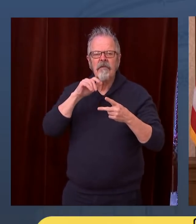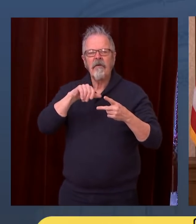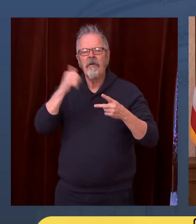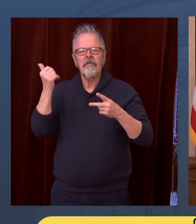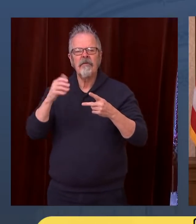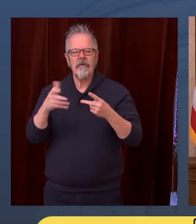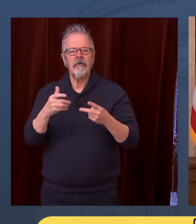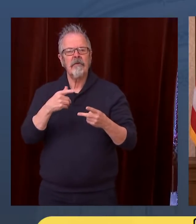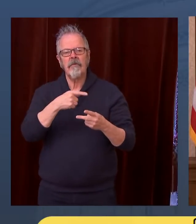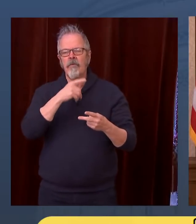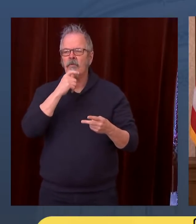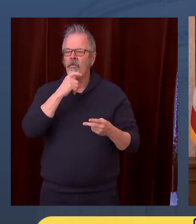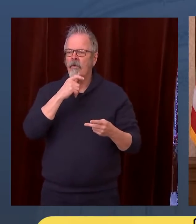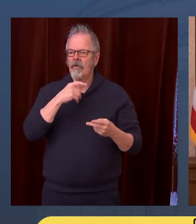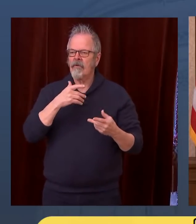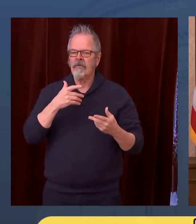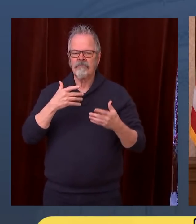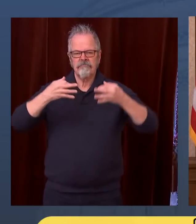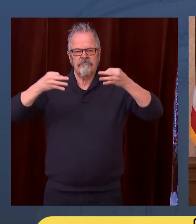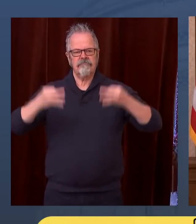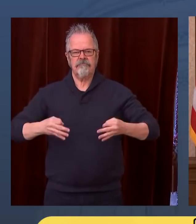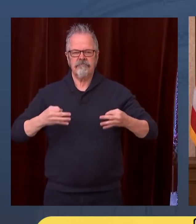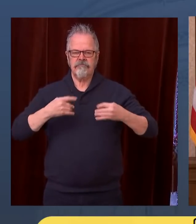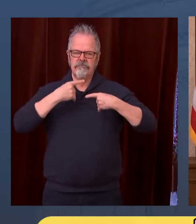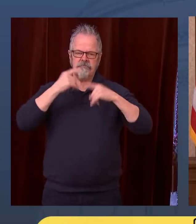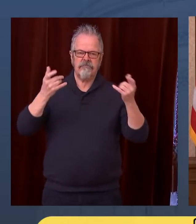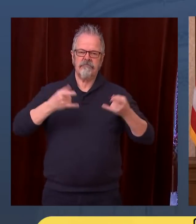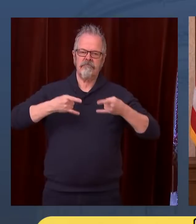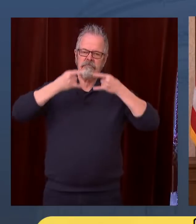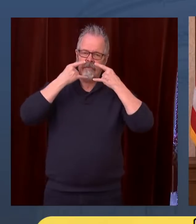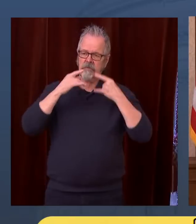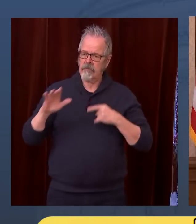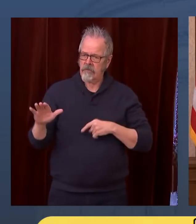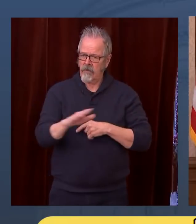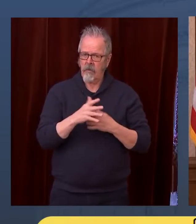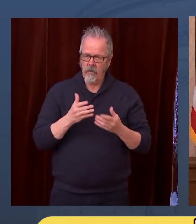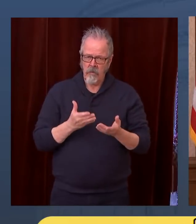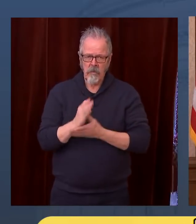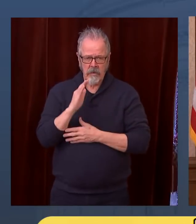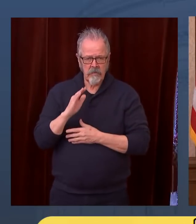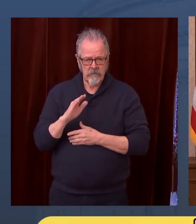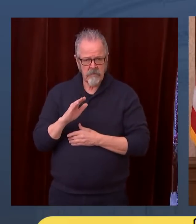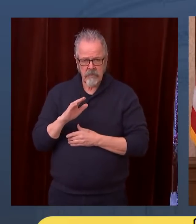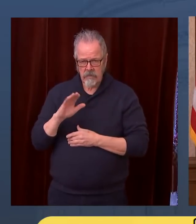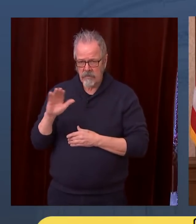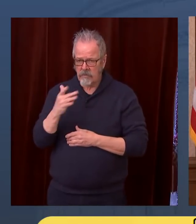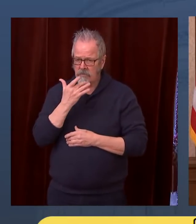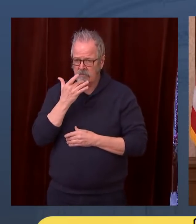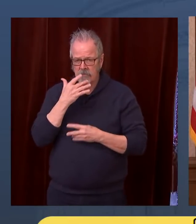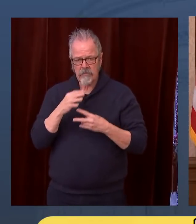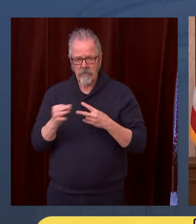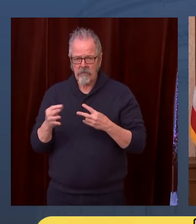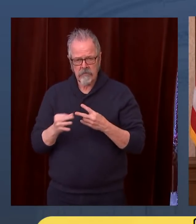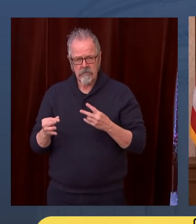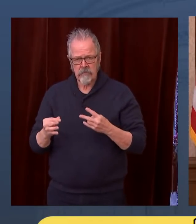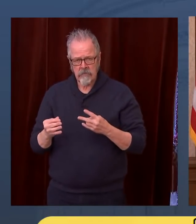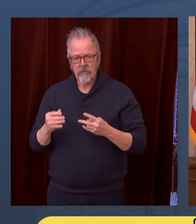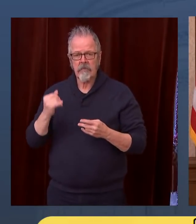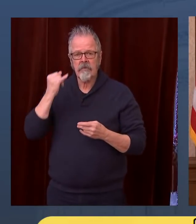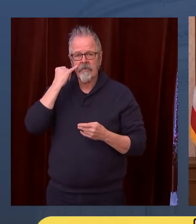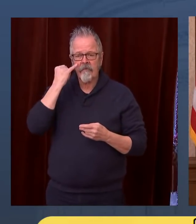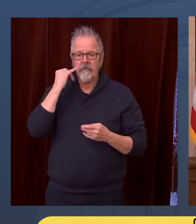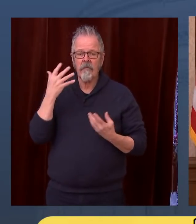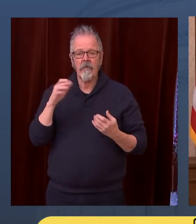decision for their business. So businesses will still be allowed, should they desire to